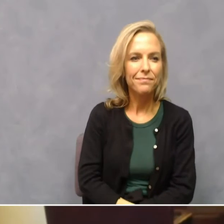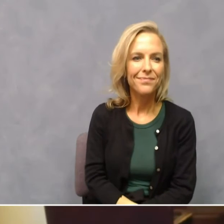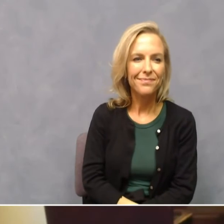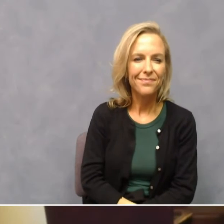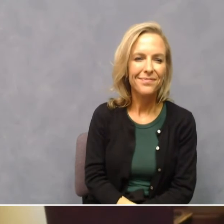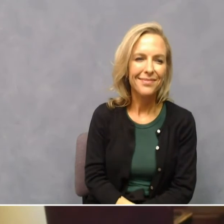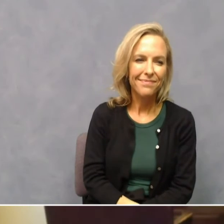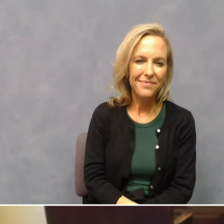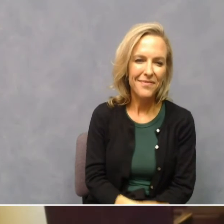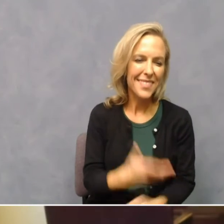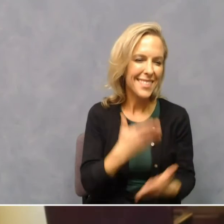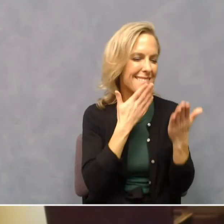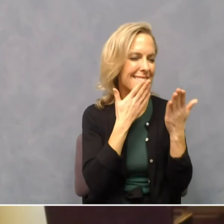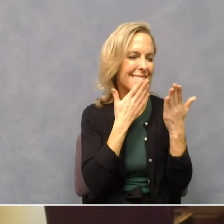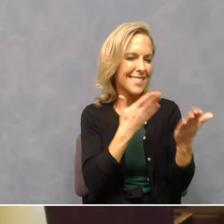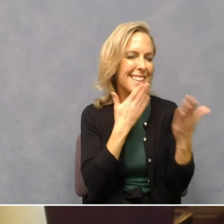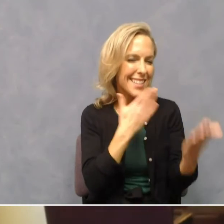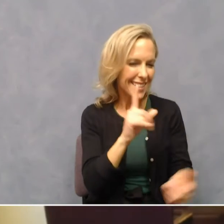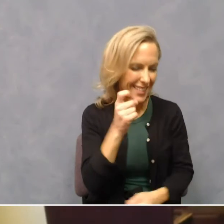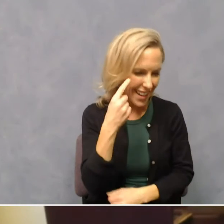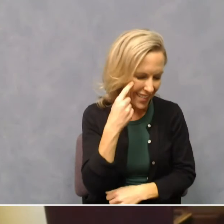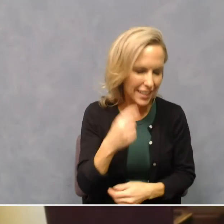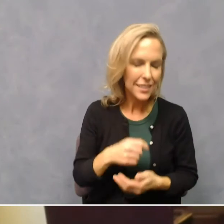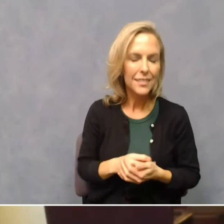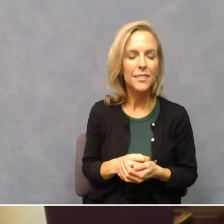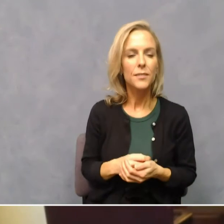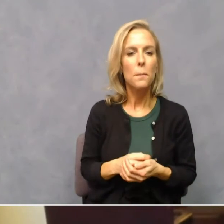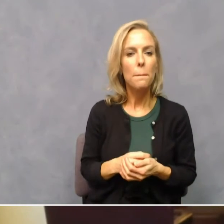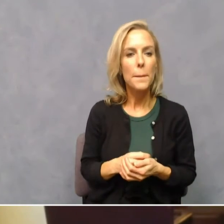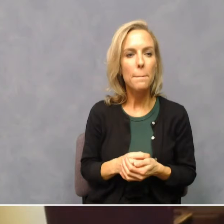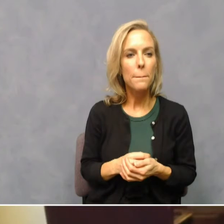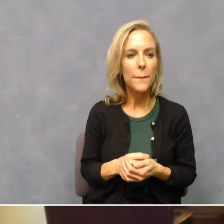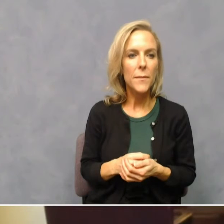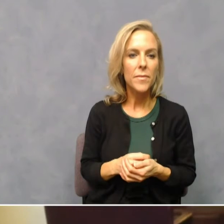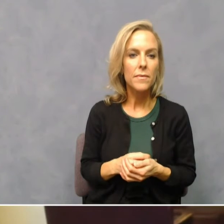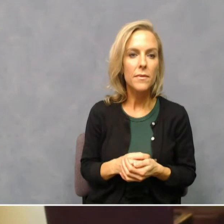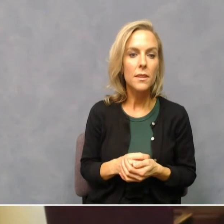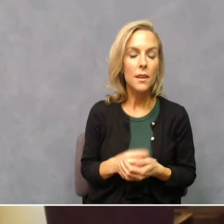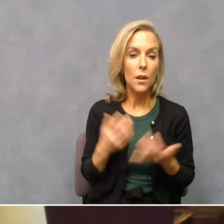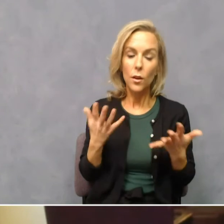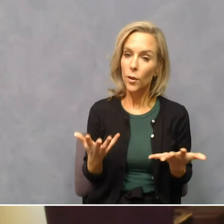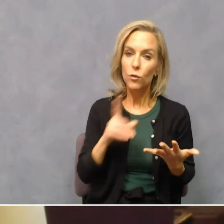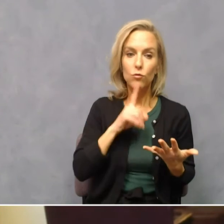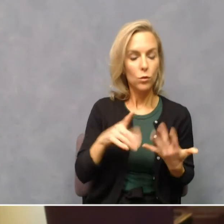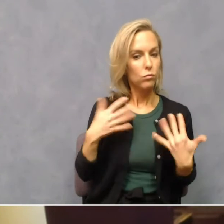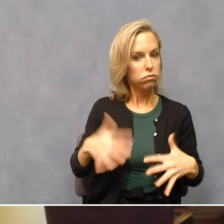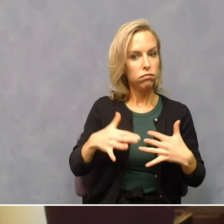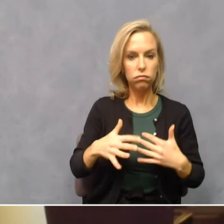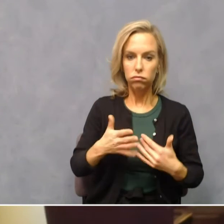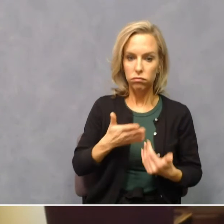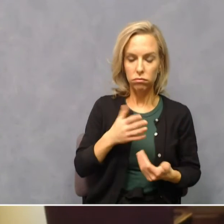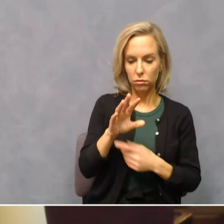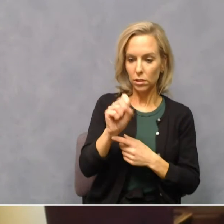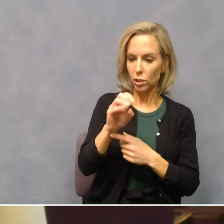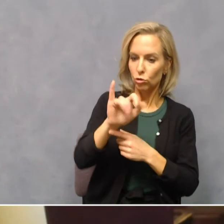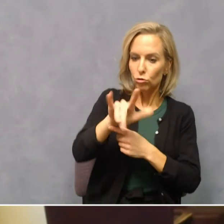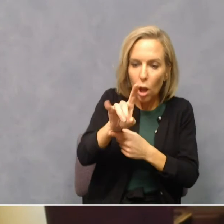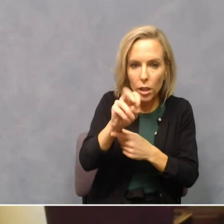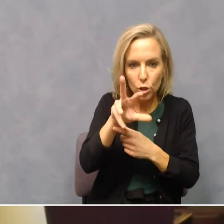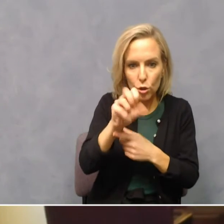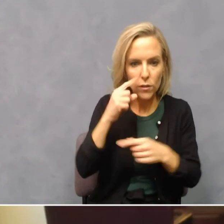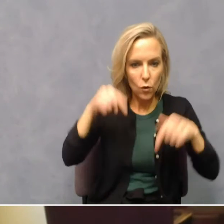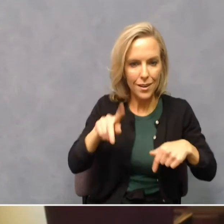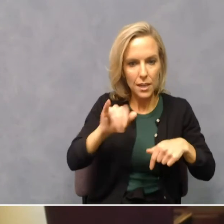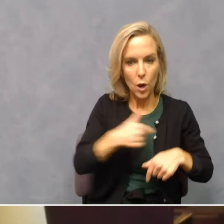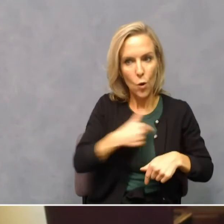Thank you, Governor. As you started out, there is really solid news for Kentucky. The sacrifices we've all made